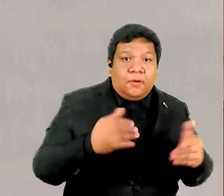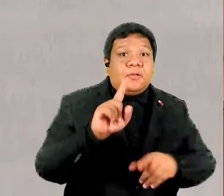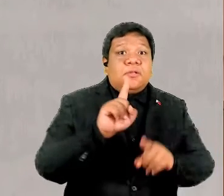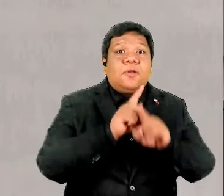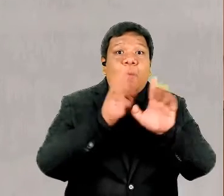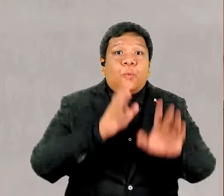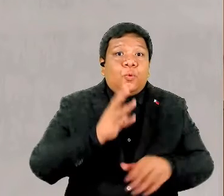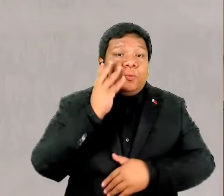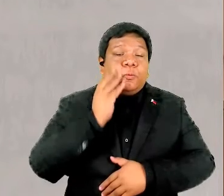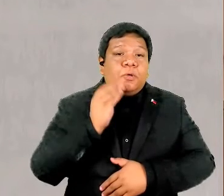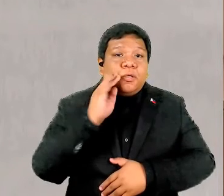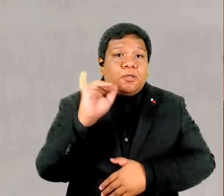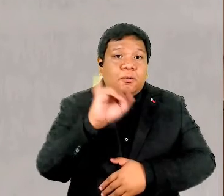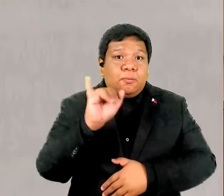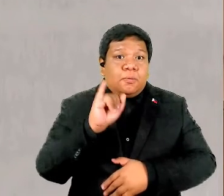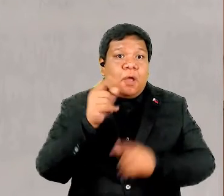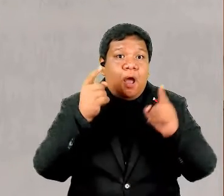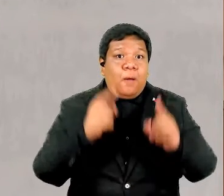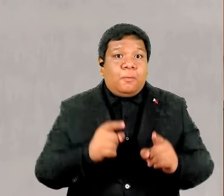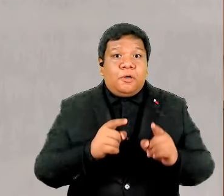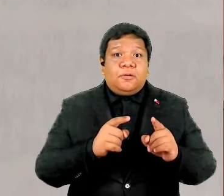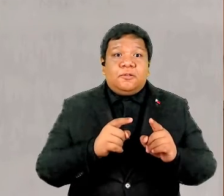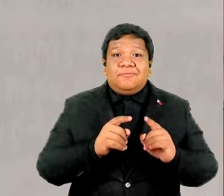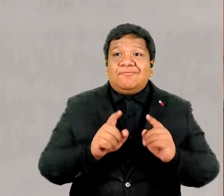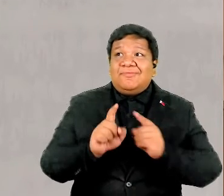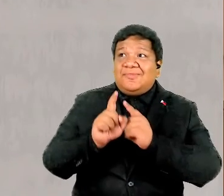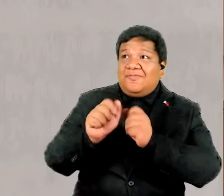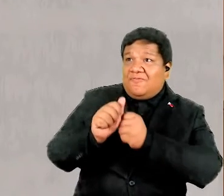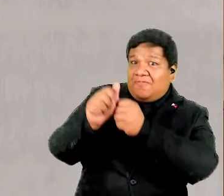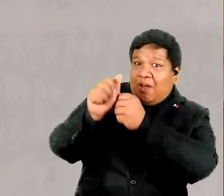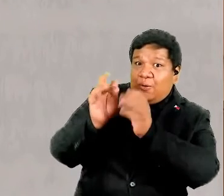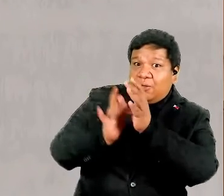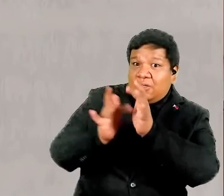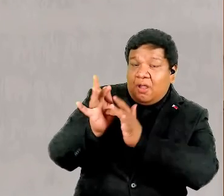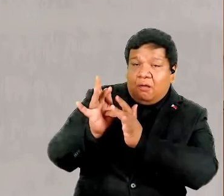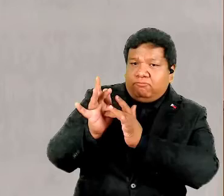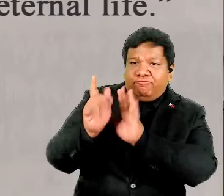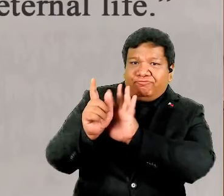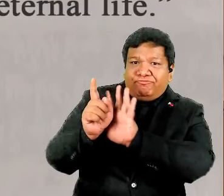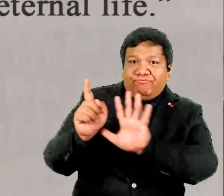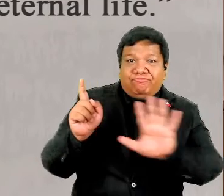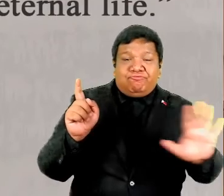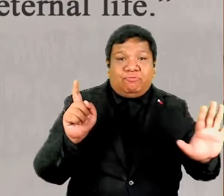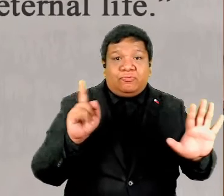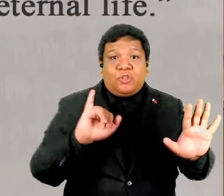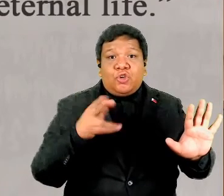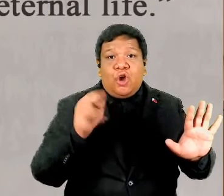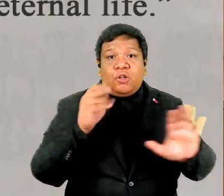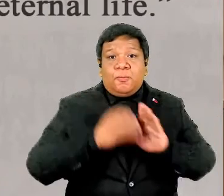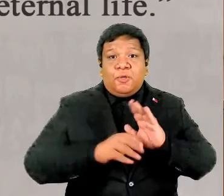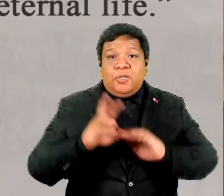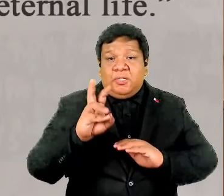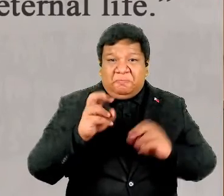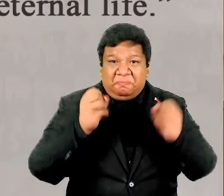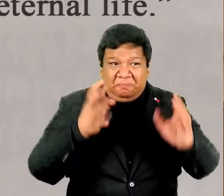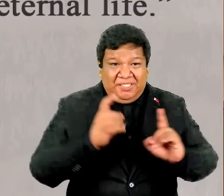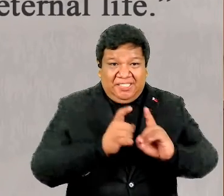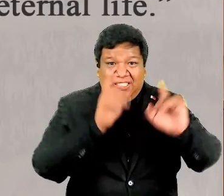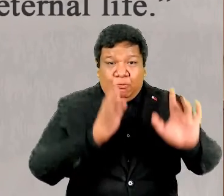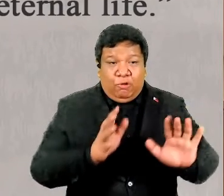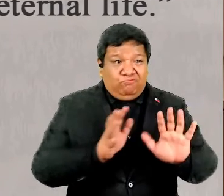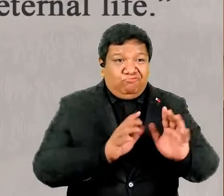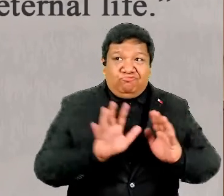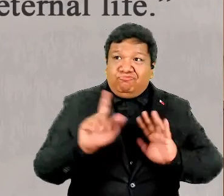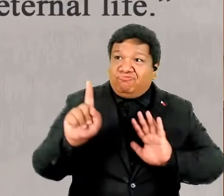sa panahon na ang ilan sa mga tagasunod ni Jesus ay umalis na sa kanilang grupo. In John 6, "From this time, many of his